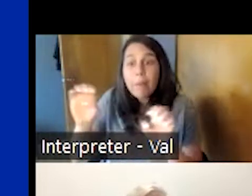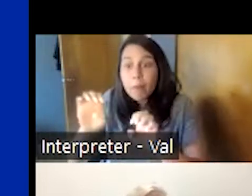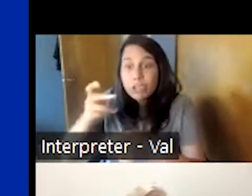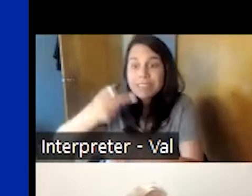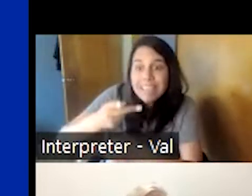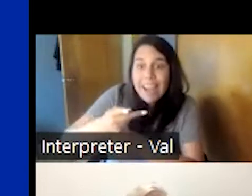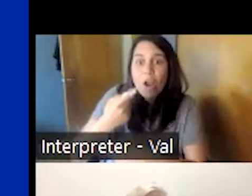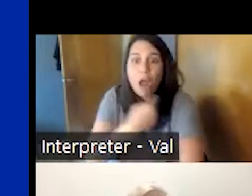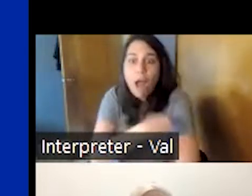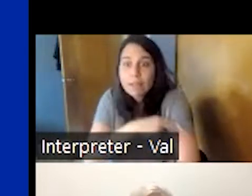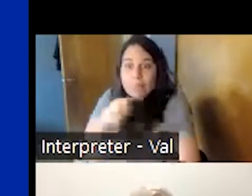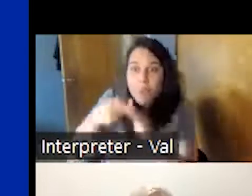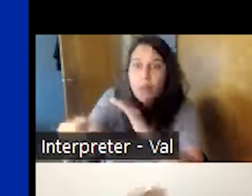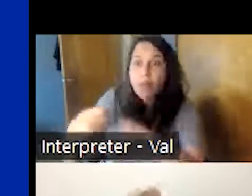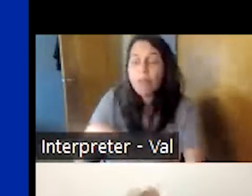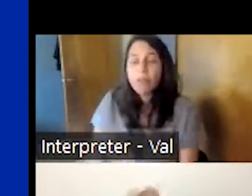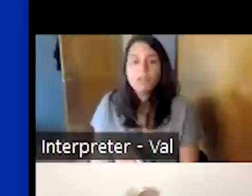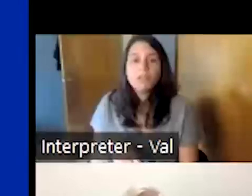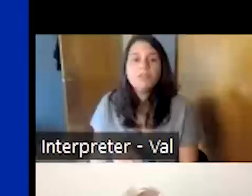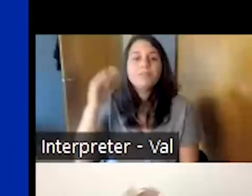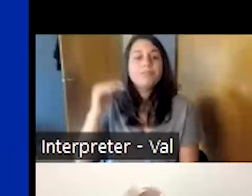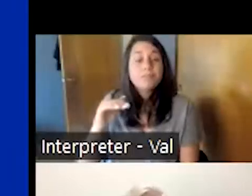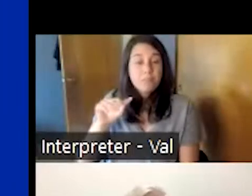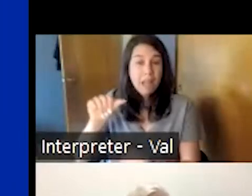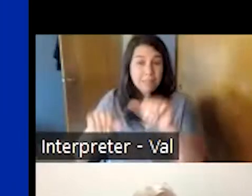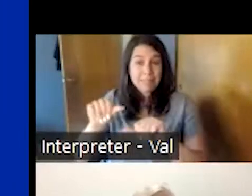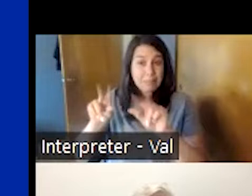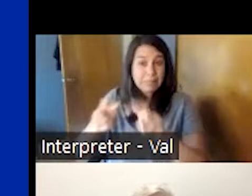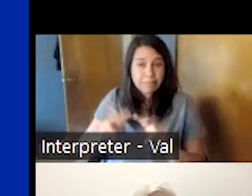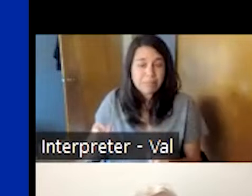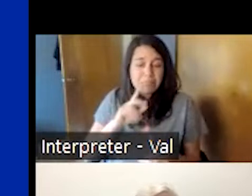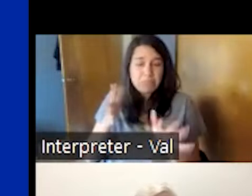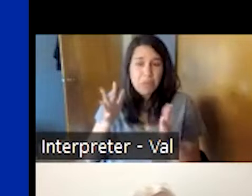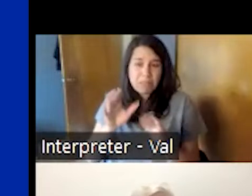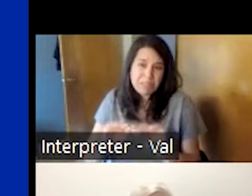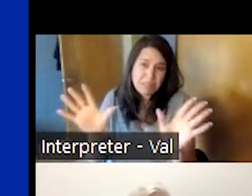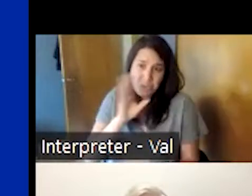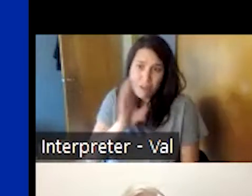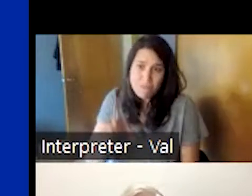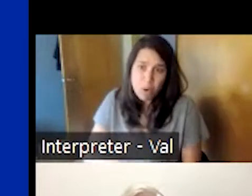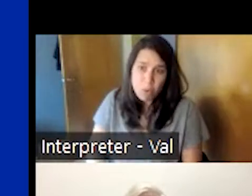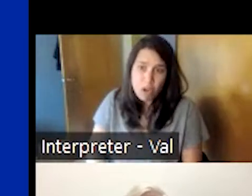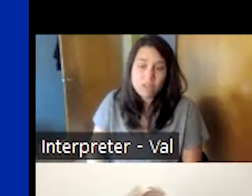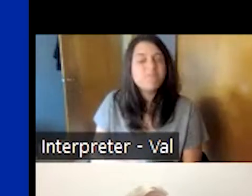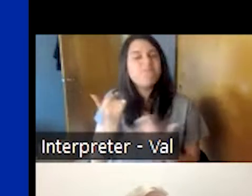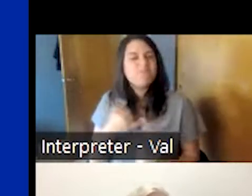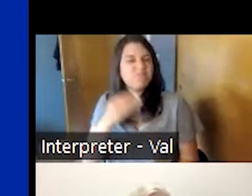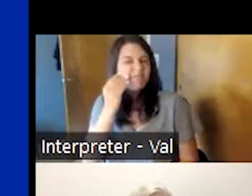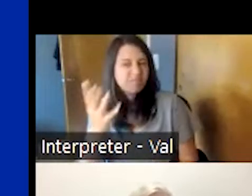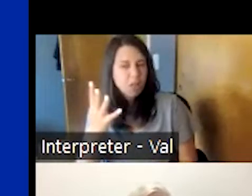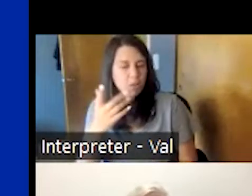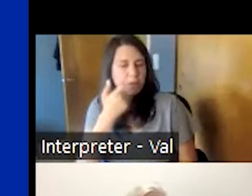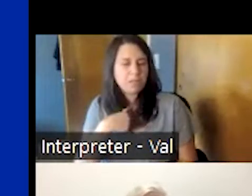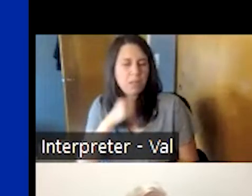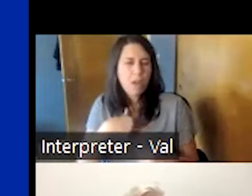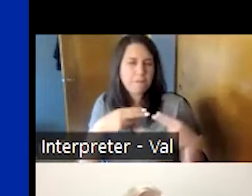hospitalizations. The assessment is relatively straightforward. And in fact, right now, I'm going to tell you, because I don't have another slide on it,